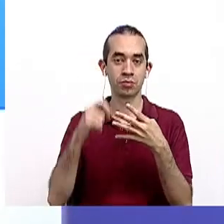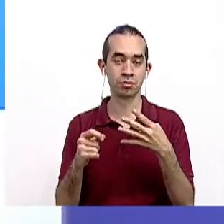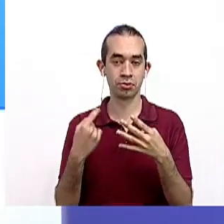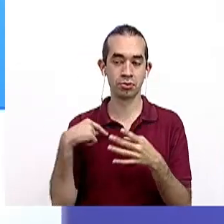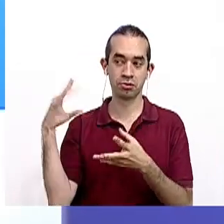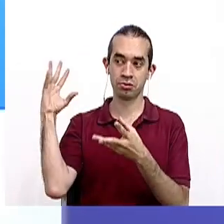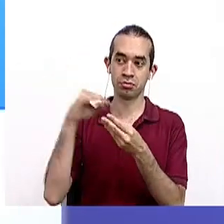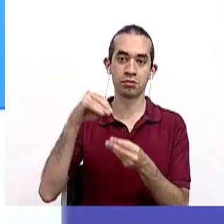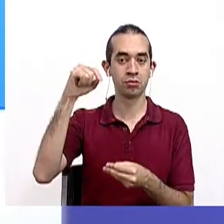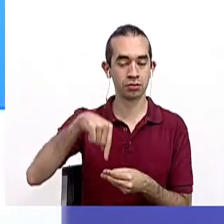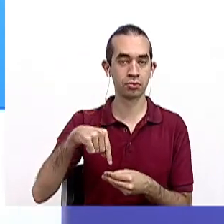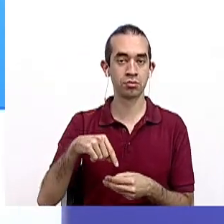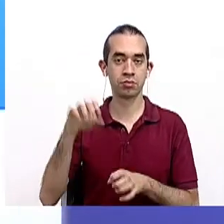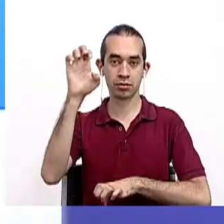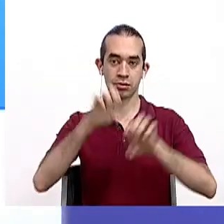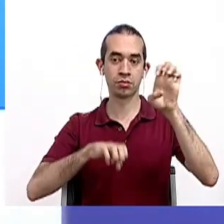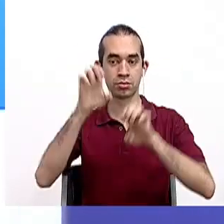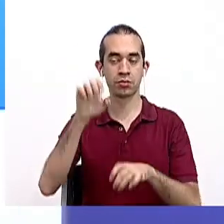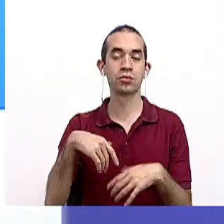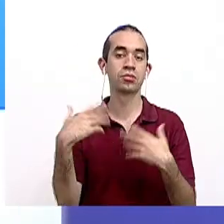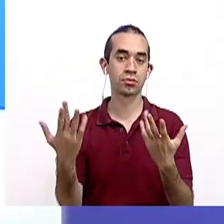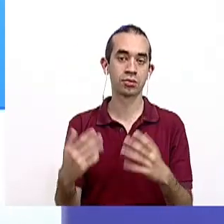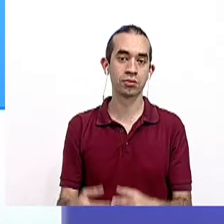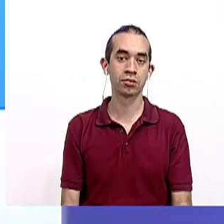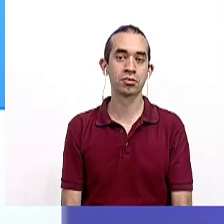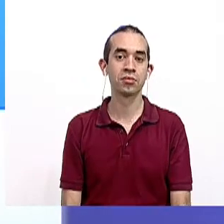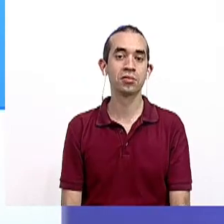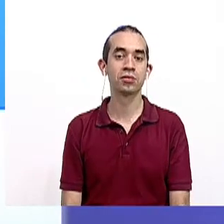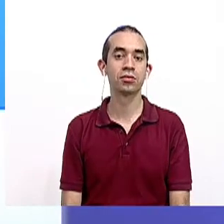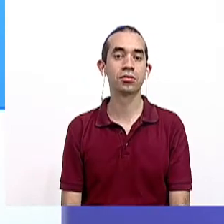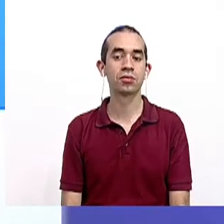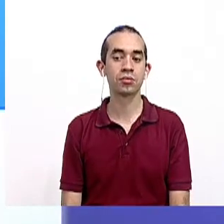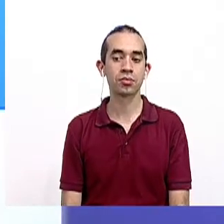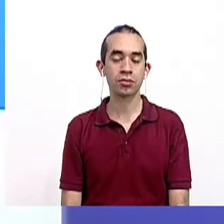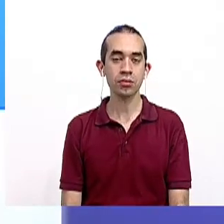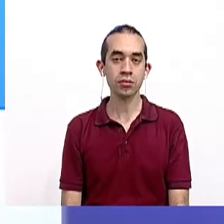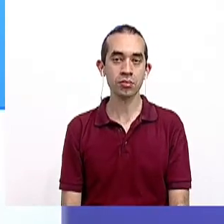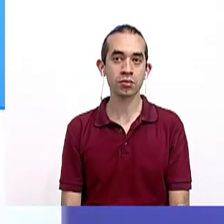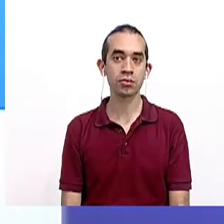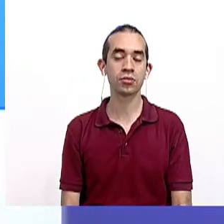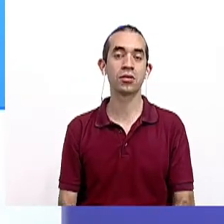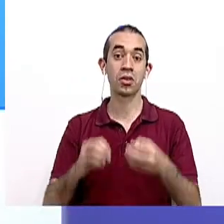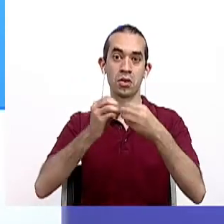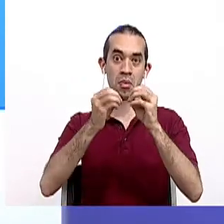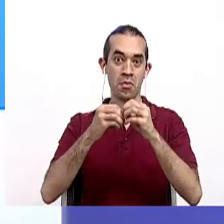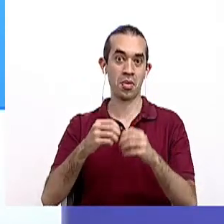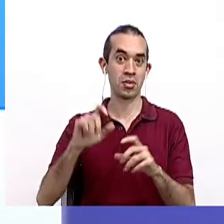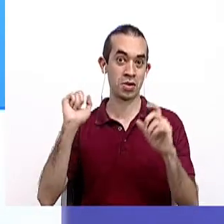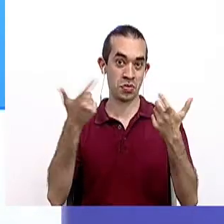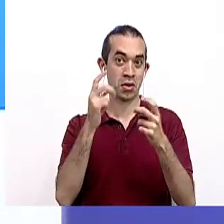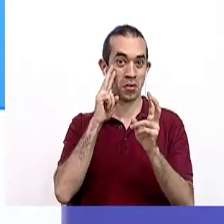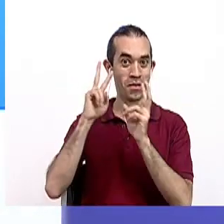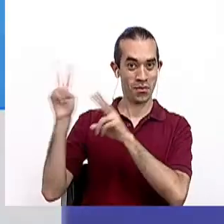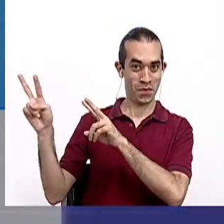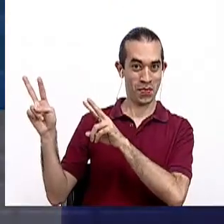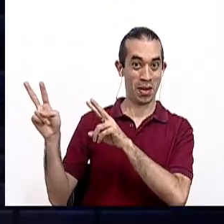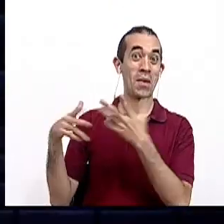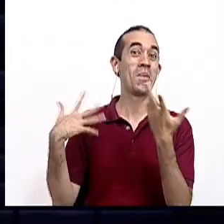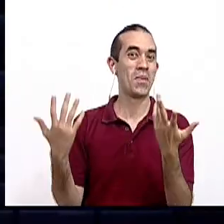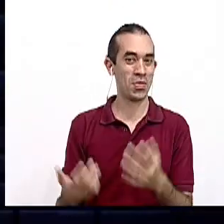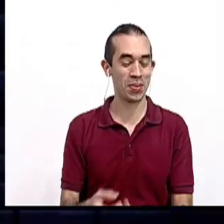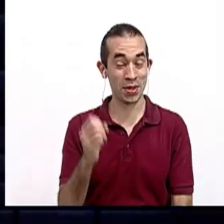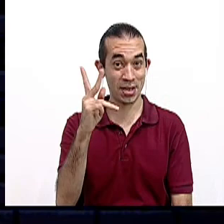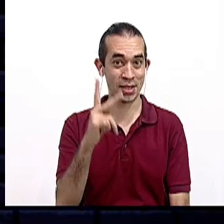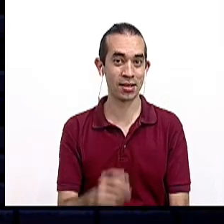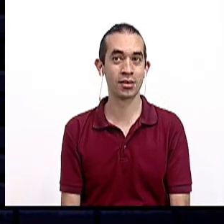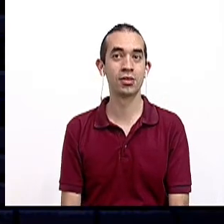done today and evaluating. So for that, I have these lucky numbers over here. Let's go and see the lucky numbers,